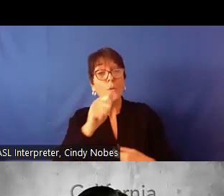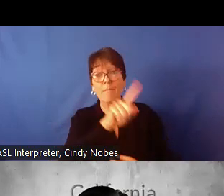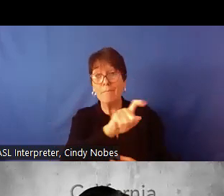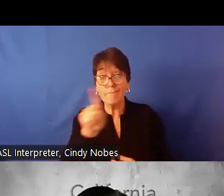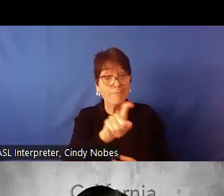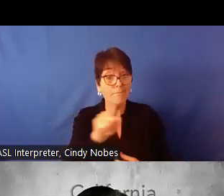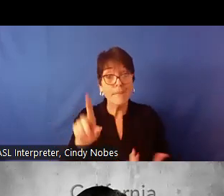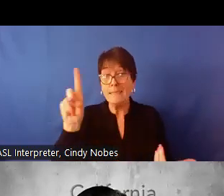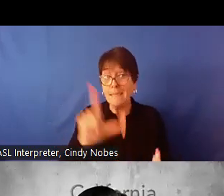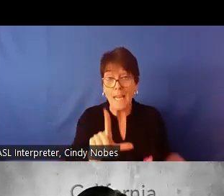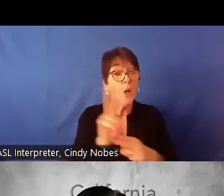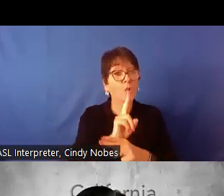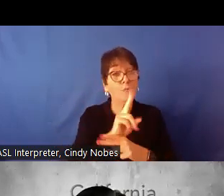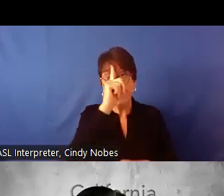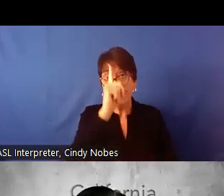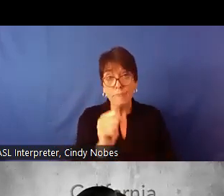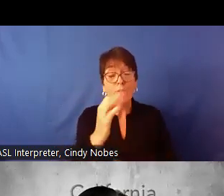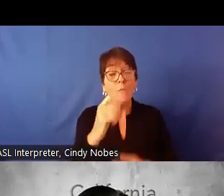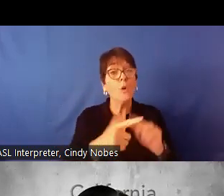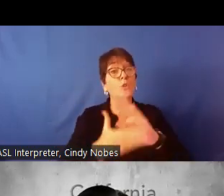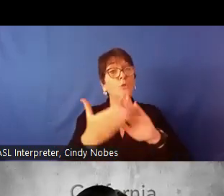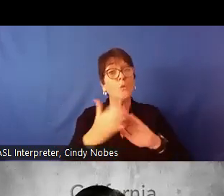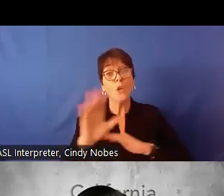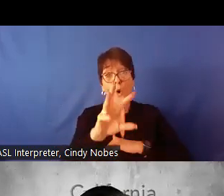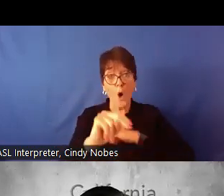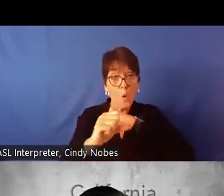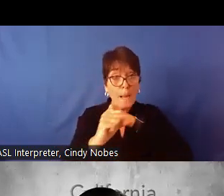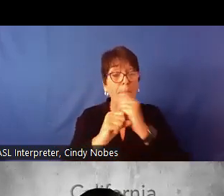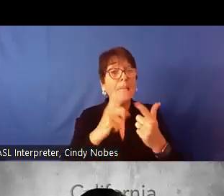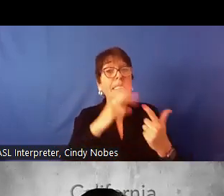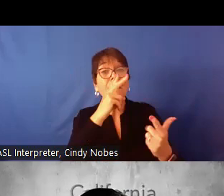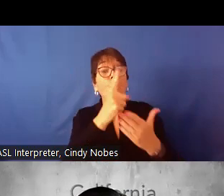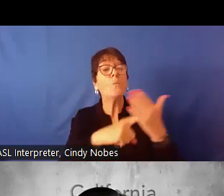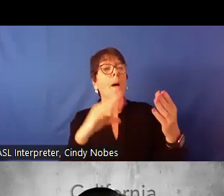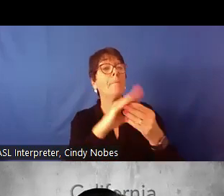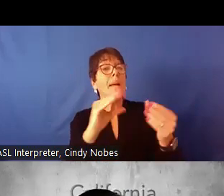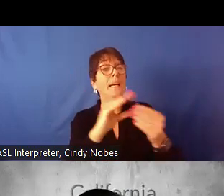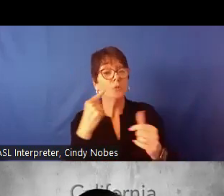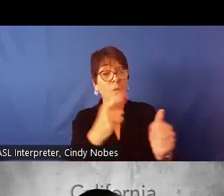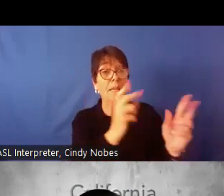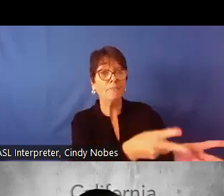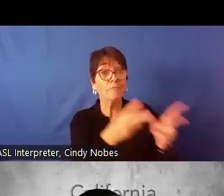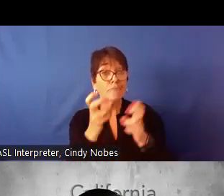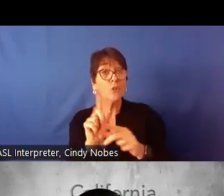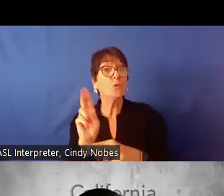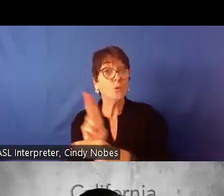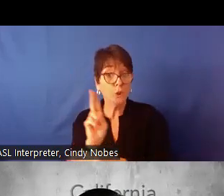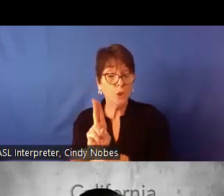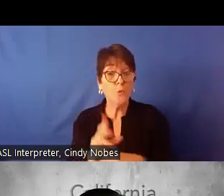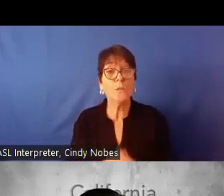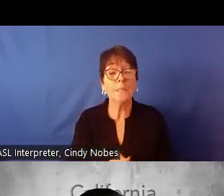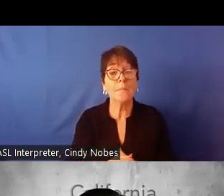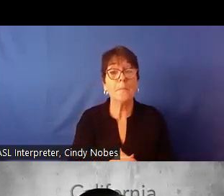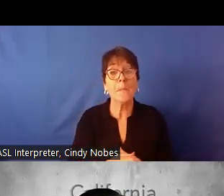and utilize them as well if you'd like to run a campaign, or if you want to see what messaging that we've been using. Let's go down a little further.